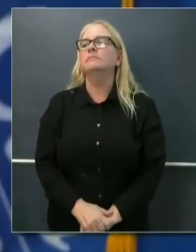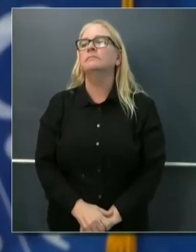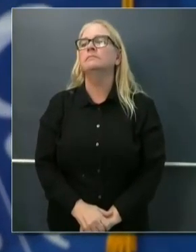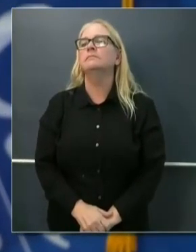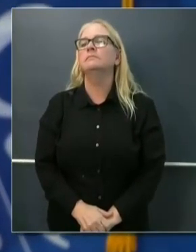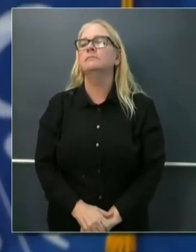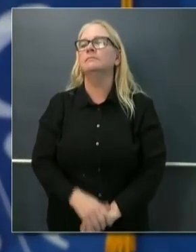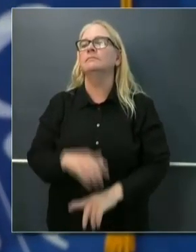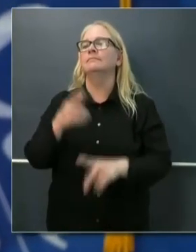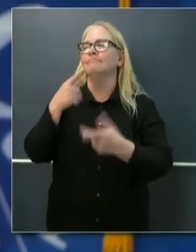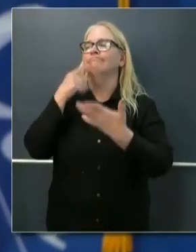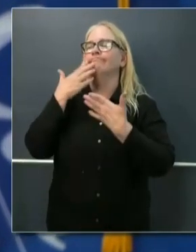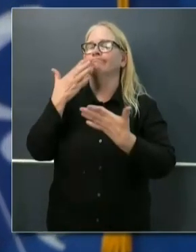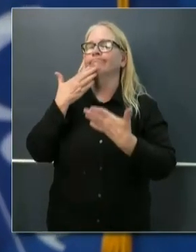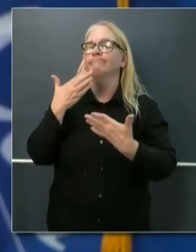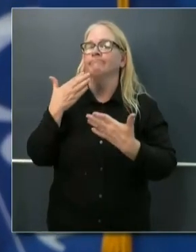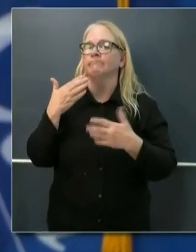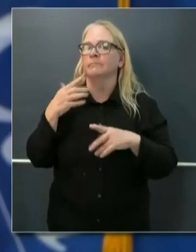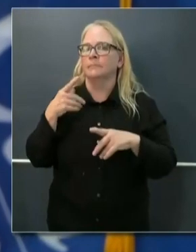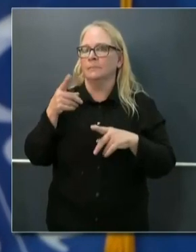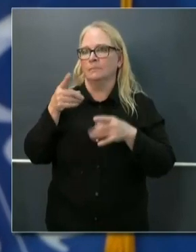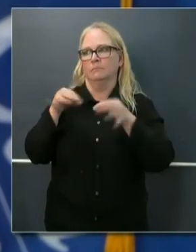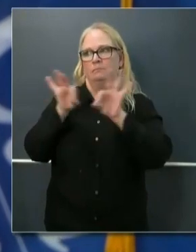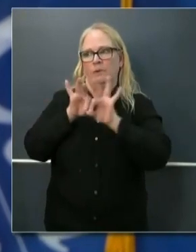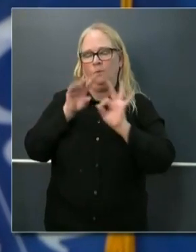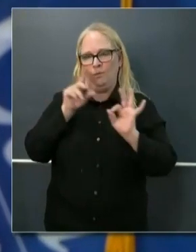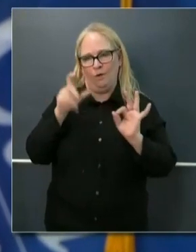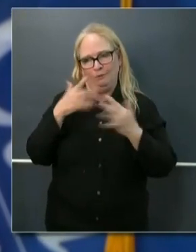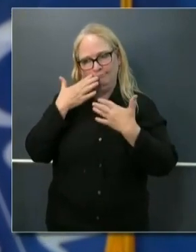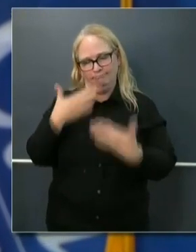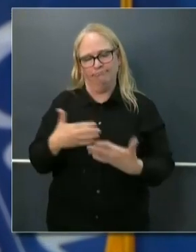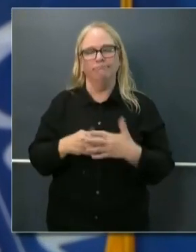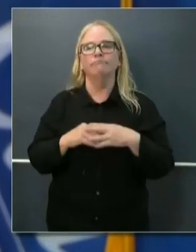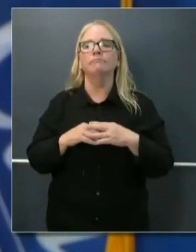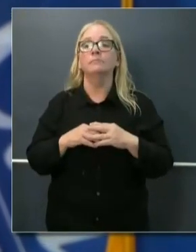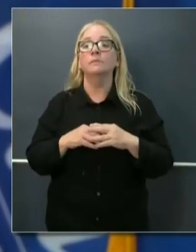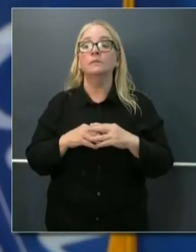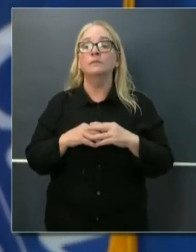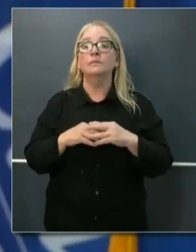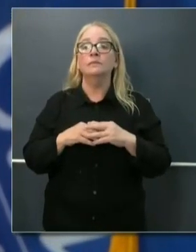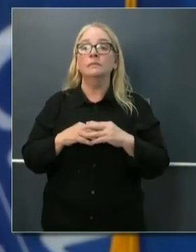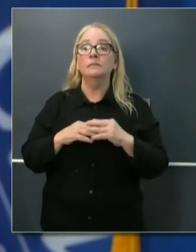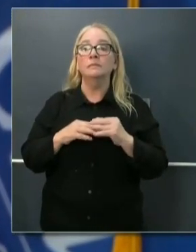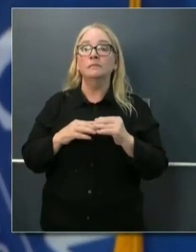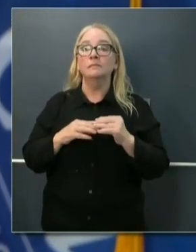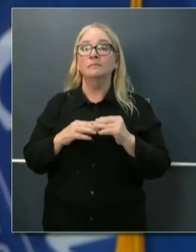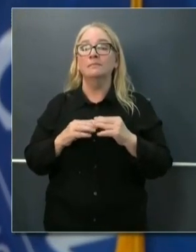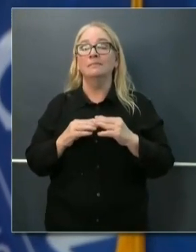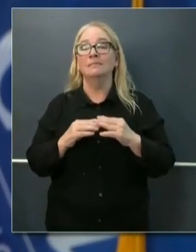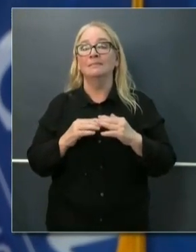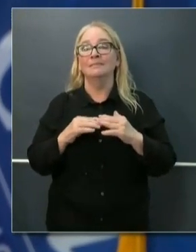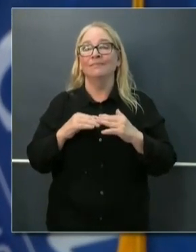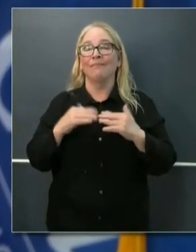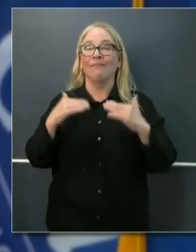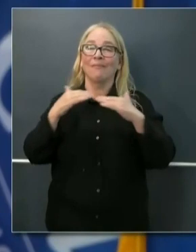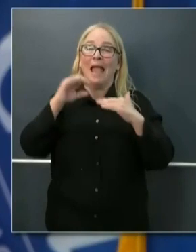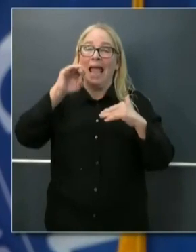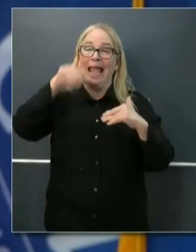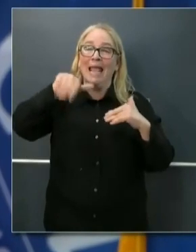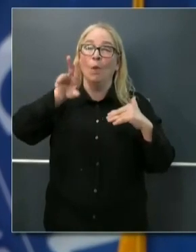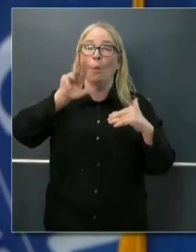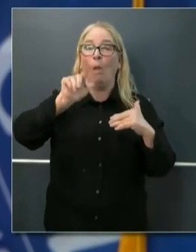Thank you so much for that very important question. Absolutely, inequities or lack of access to care across the spectrum